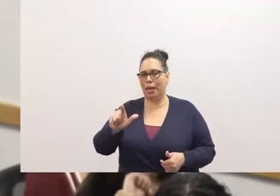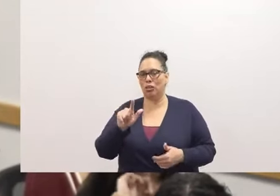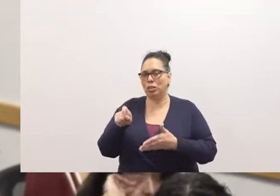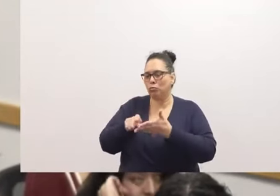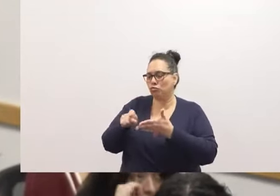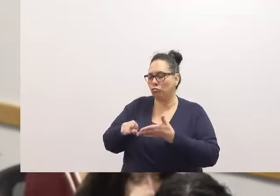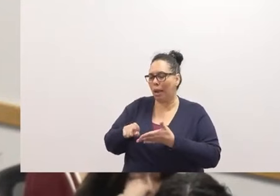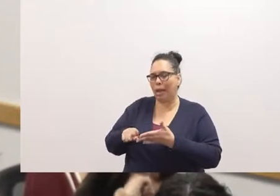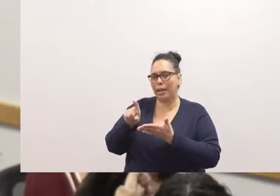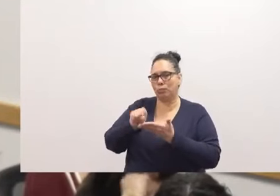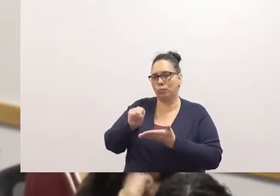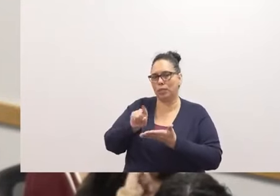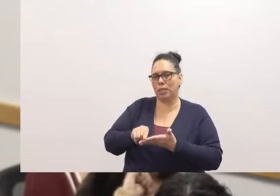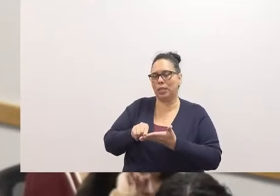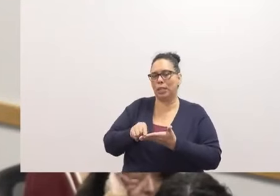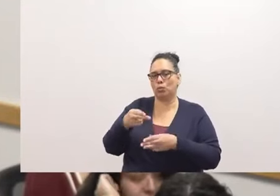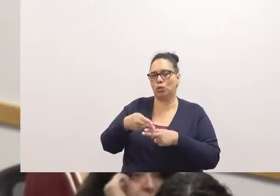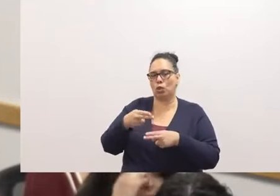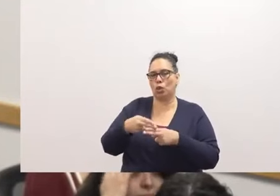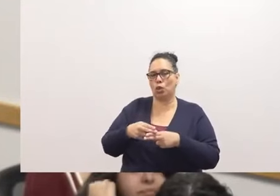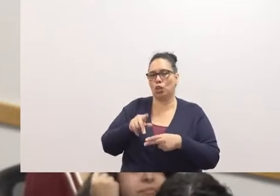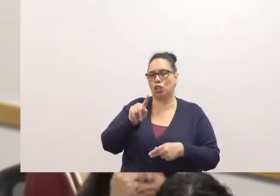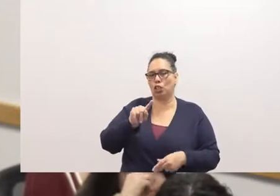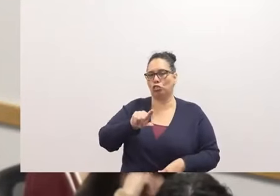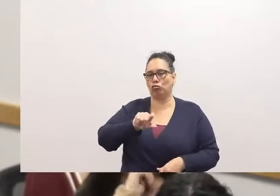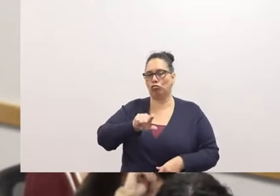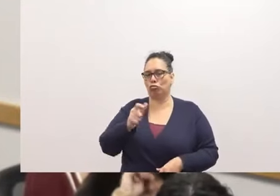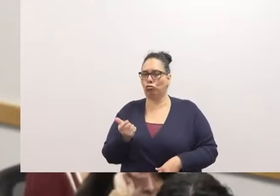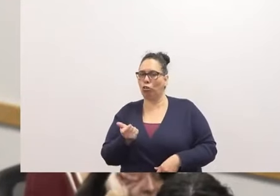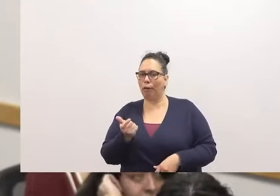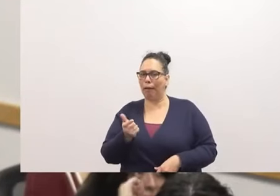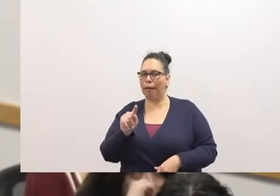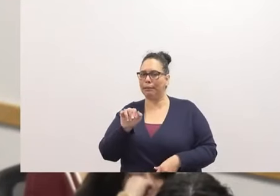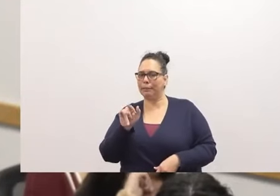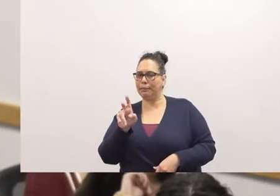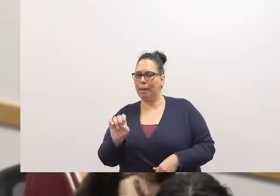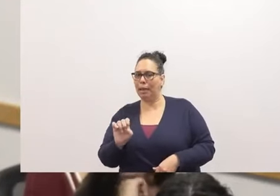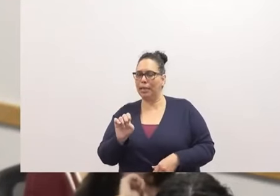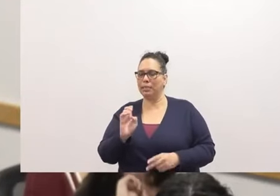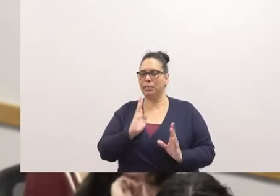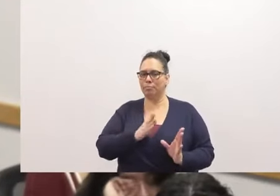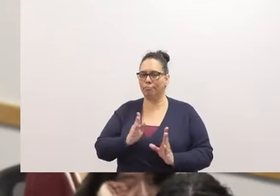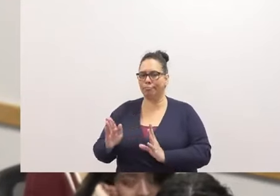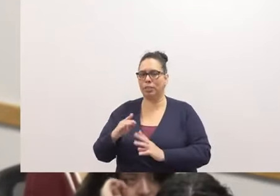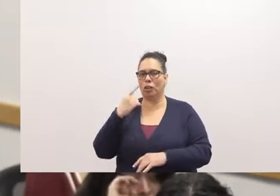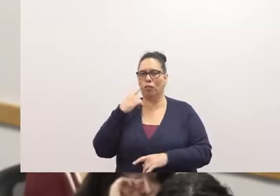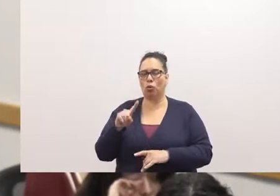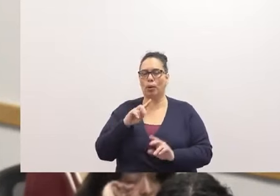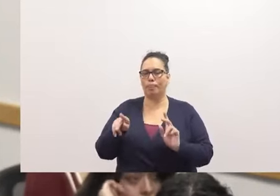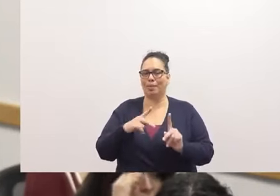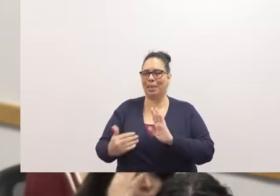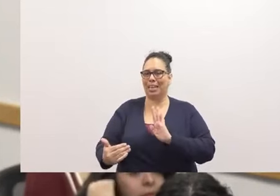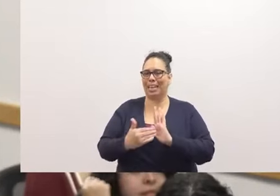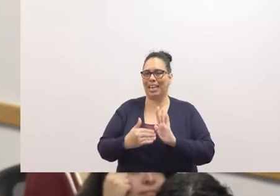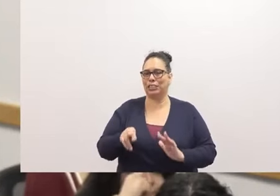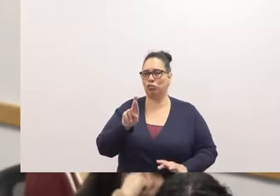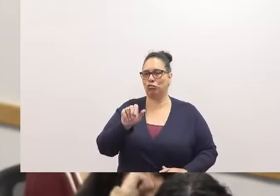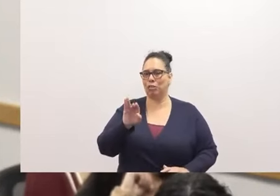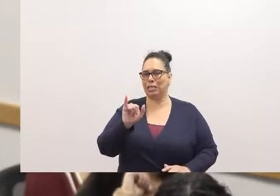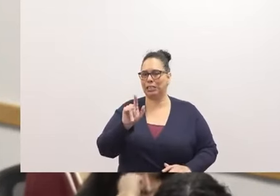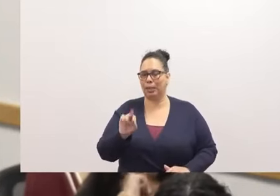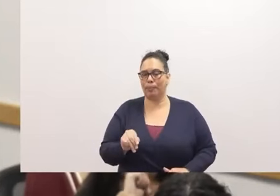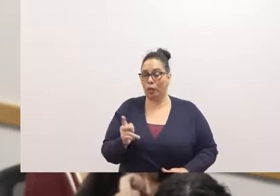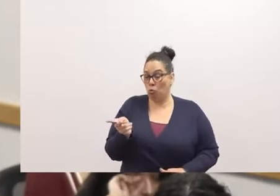newspaper called Turning the Tide as part of a community organizing group, People Against Racist Terror. Kamal and Michael